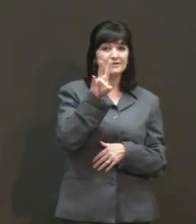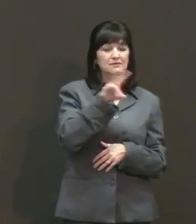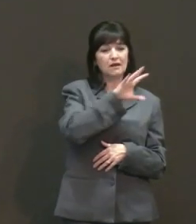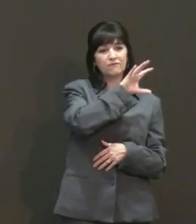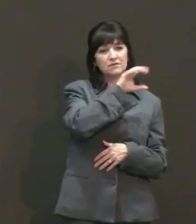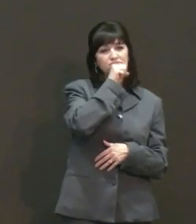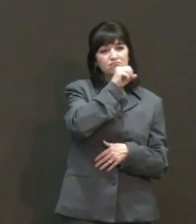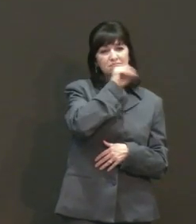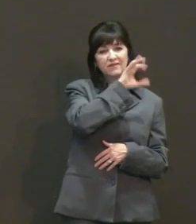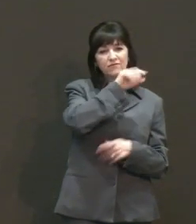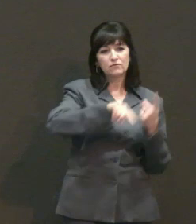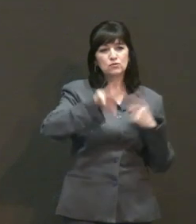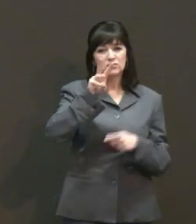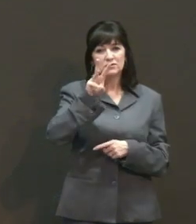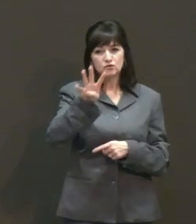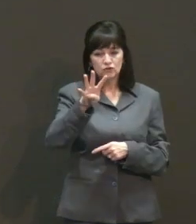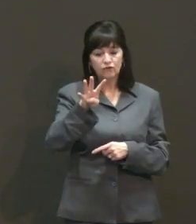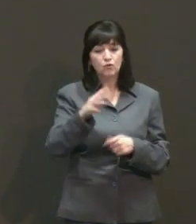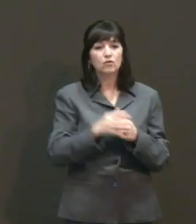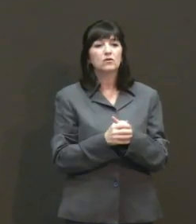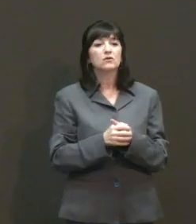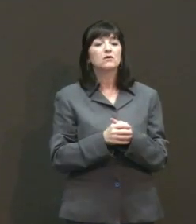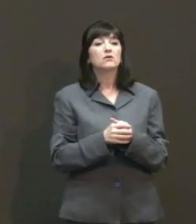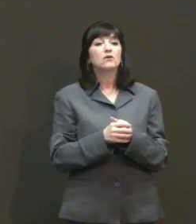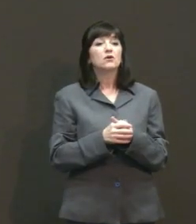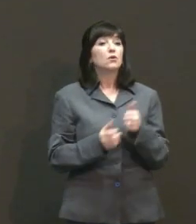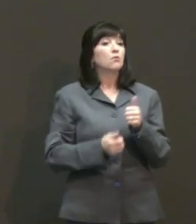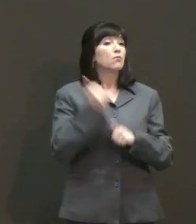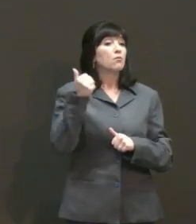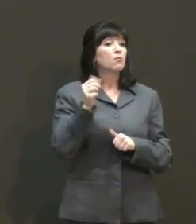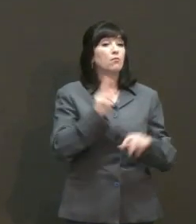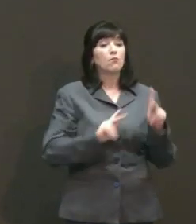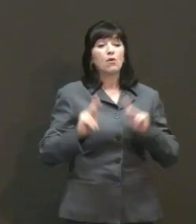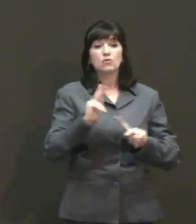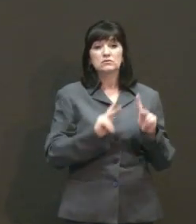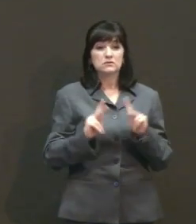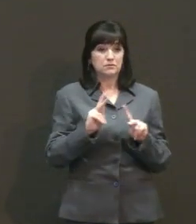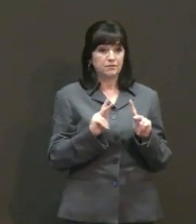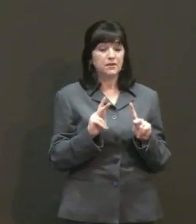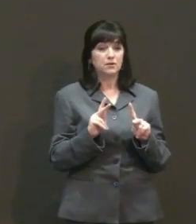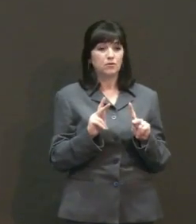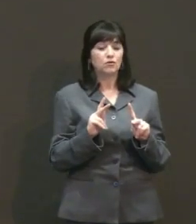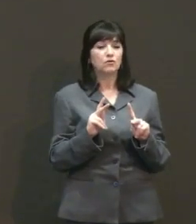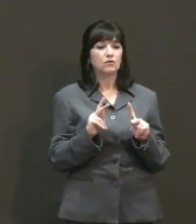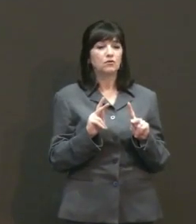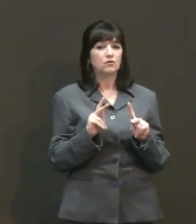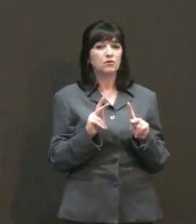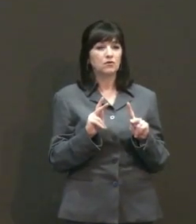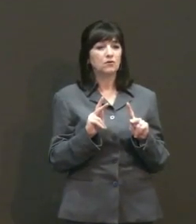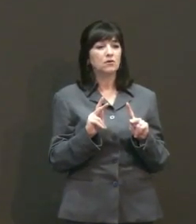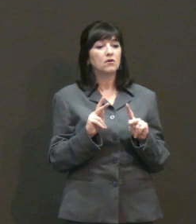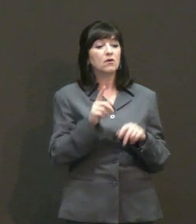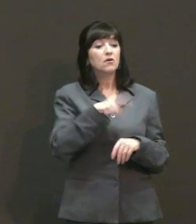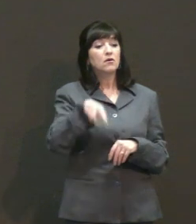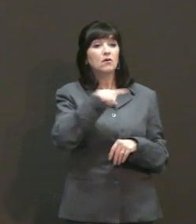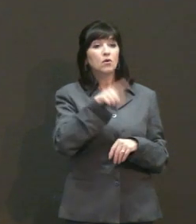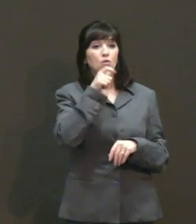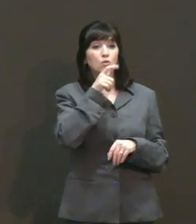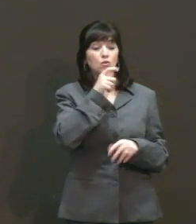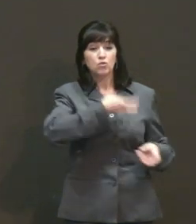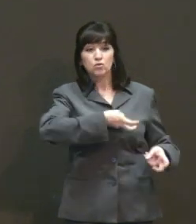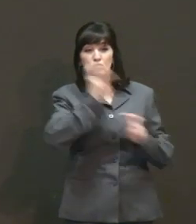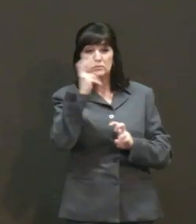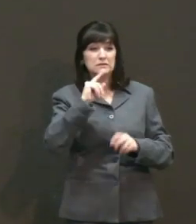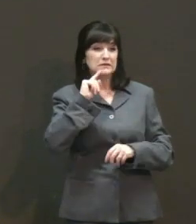head yes. And Yes. in most instances, they've been with individuals who have had pre-existing bad